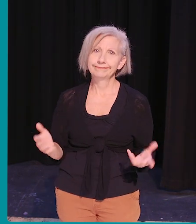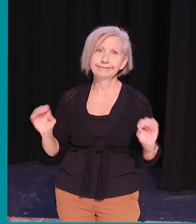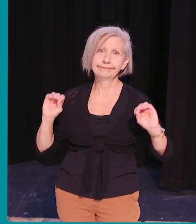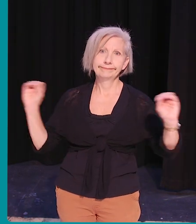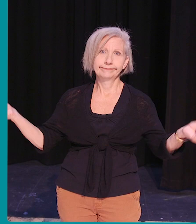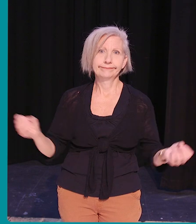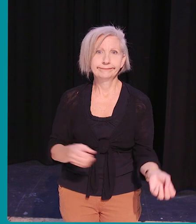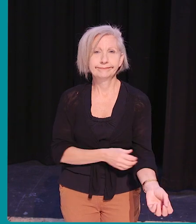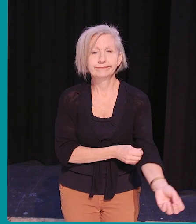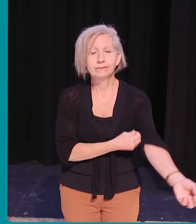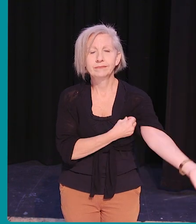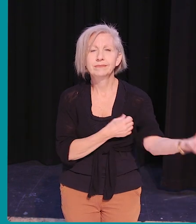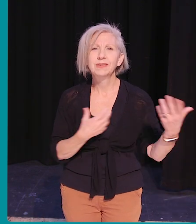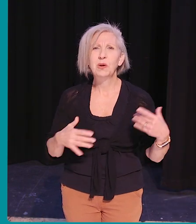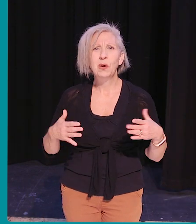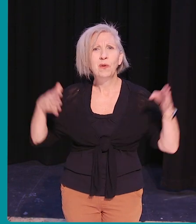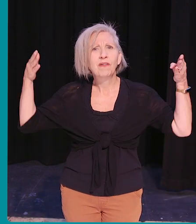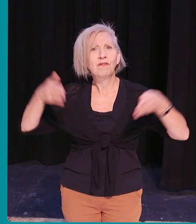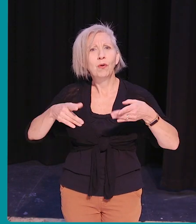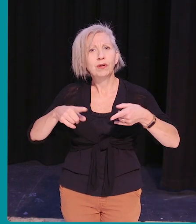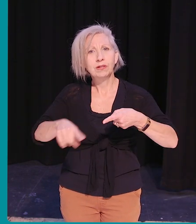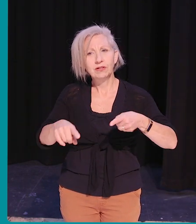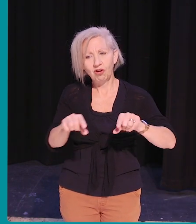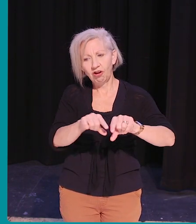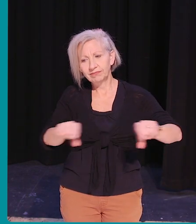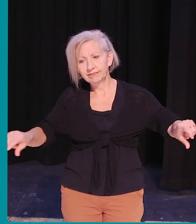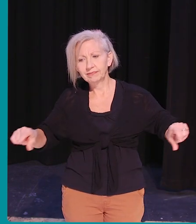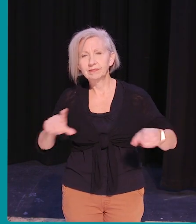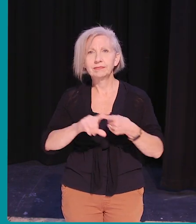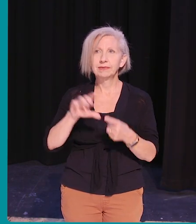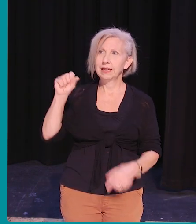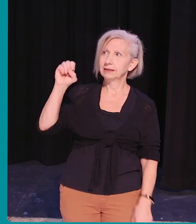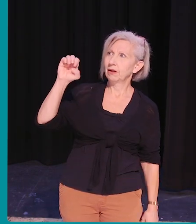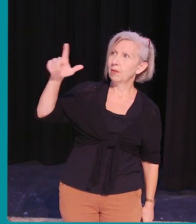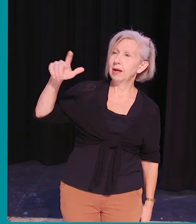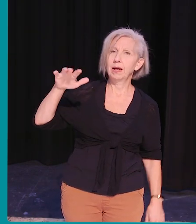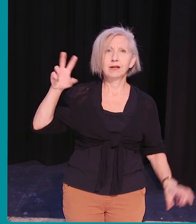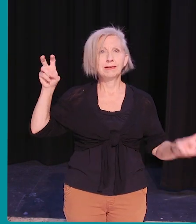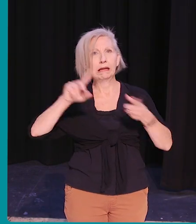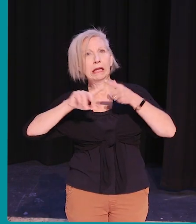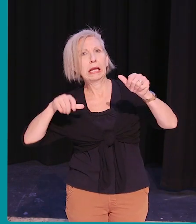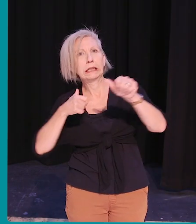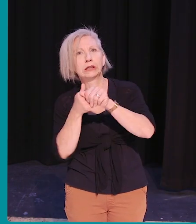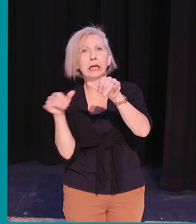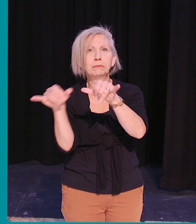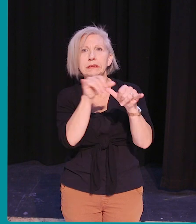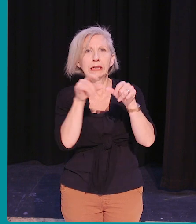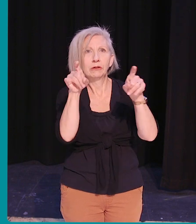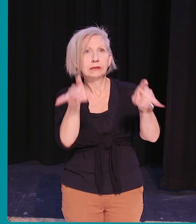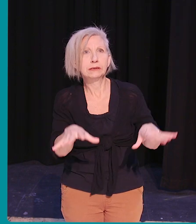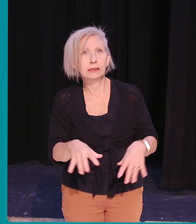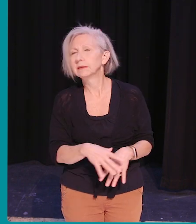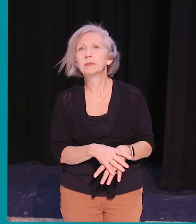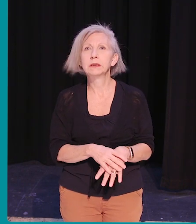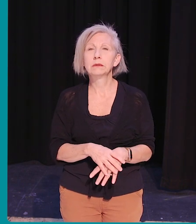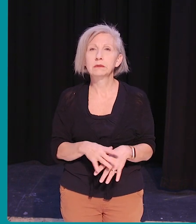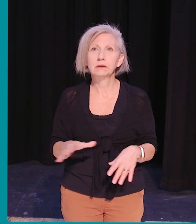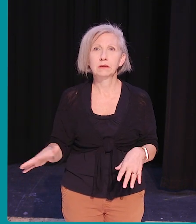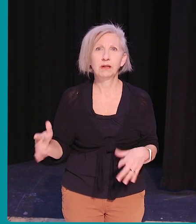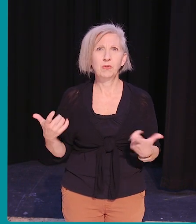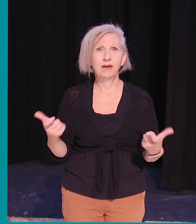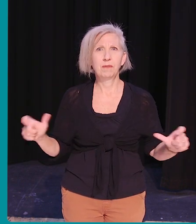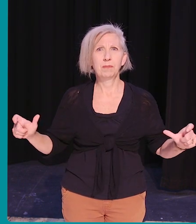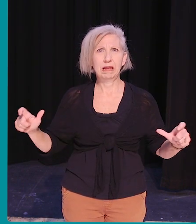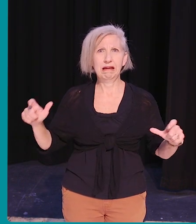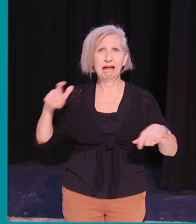And we're so focused on that lower level stuff and on the SOLs and on catching up on these standardized assessments that we create these blocks of